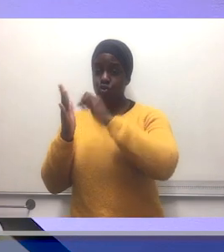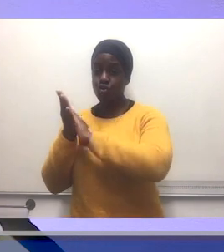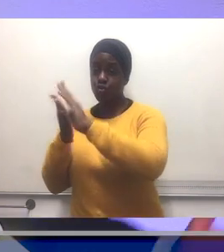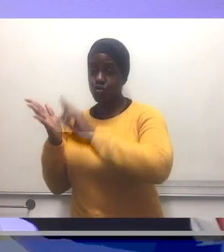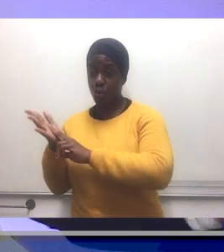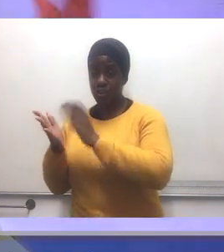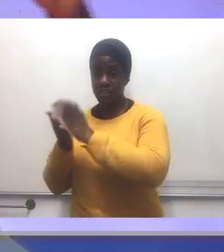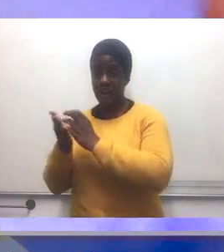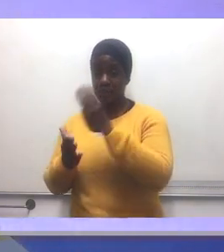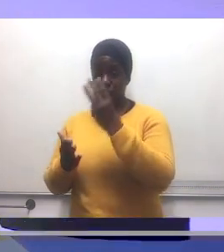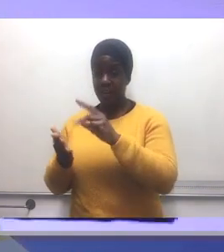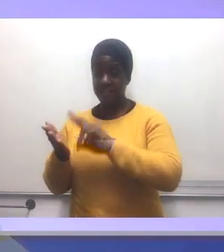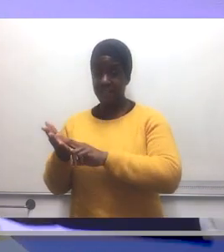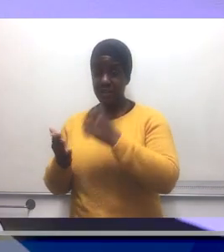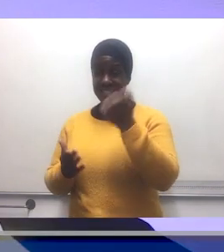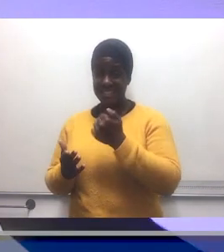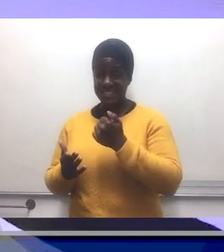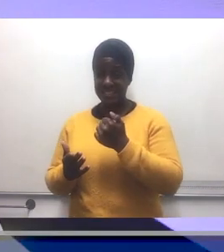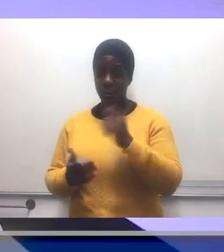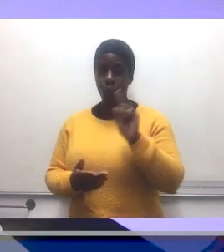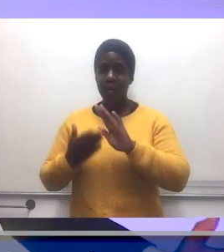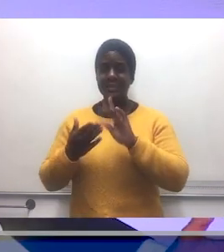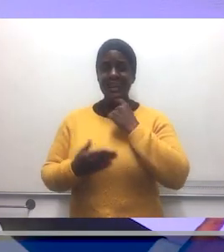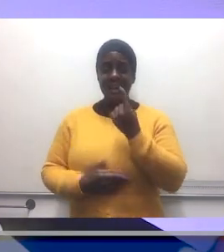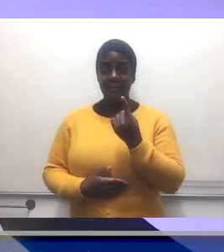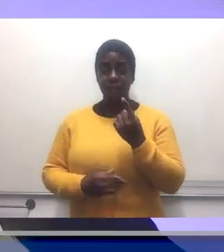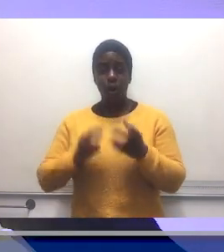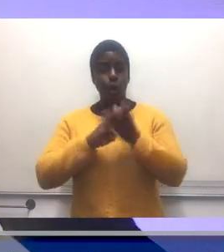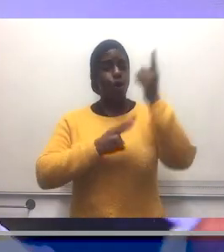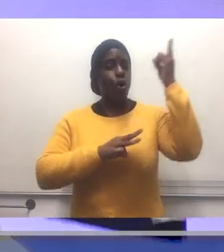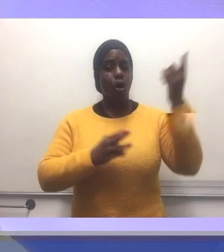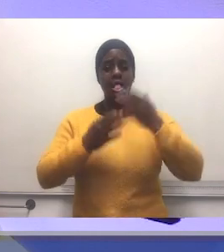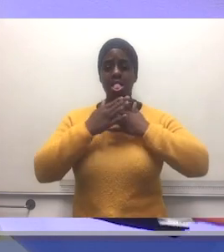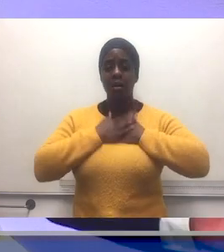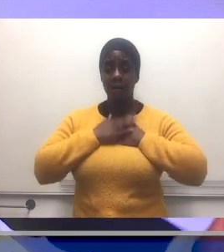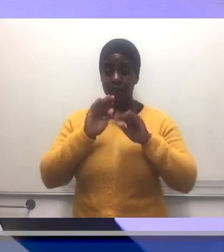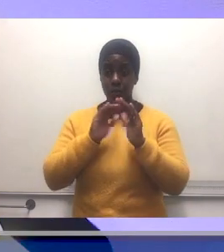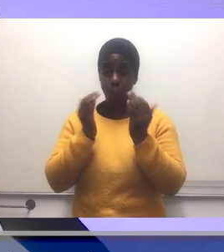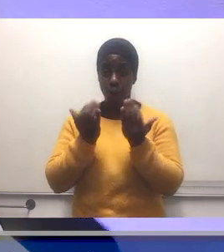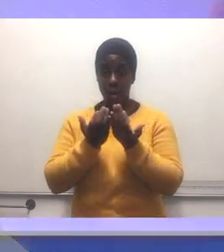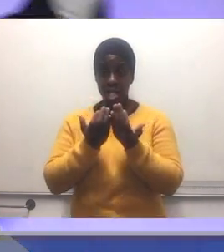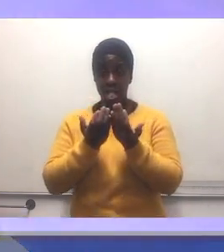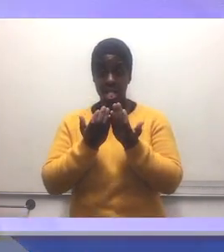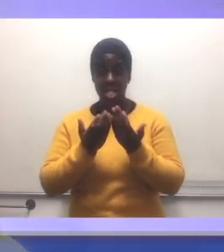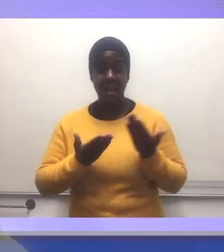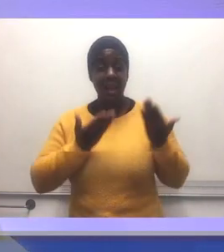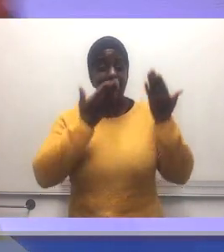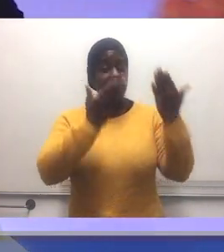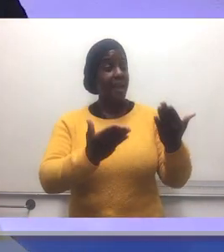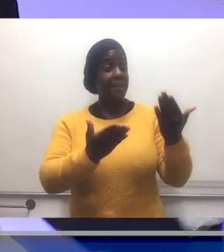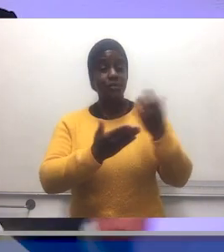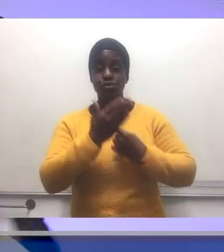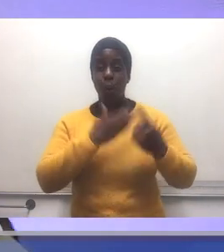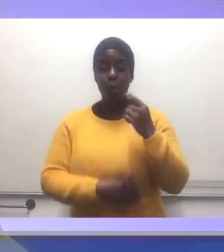The Bible said, for God so loved the world that he gave his only